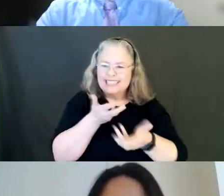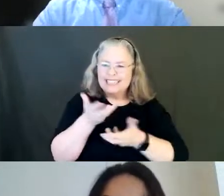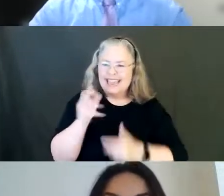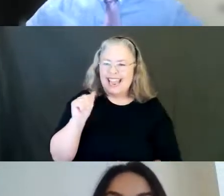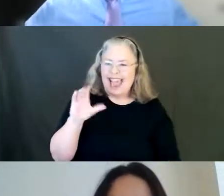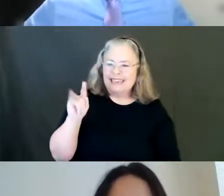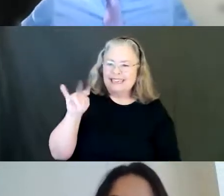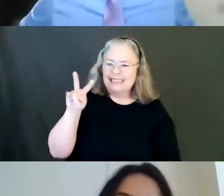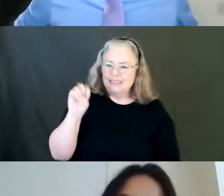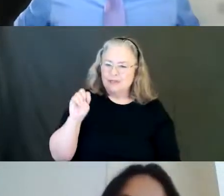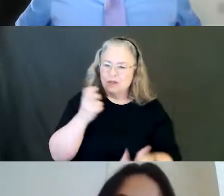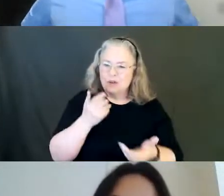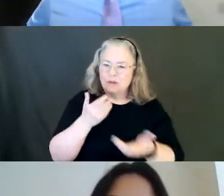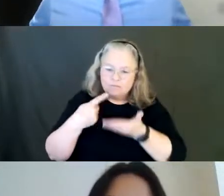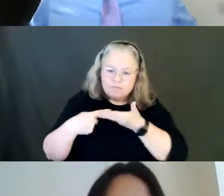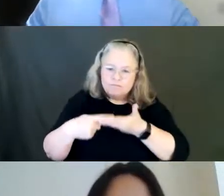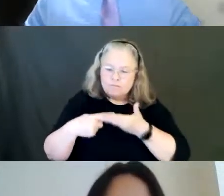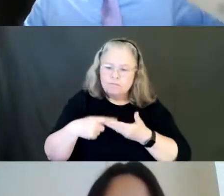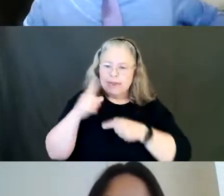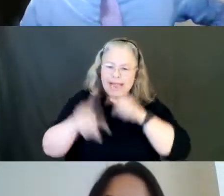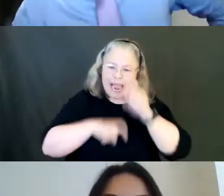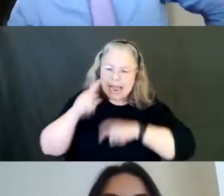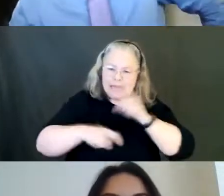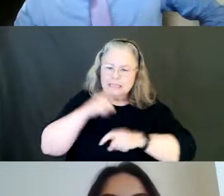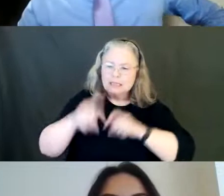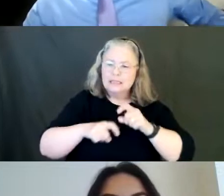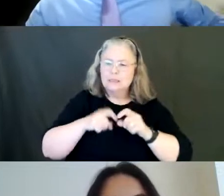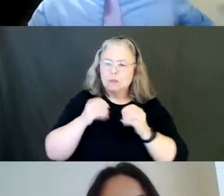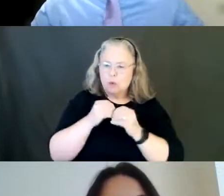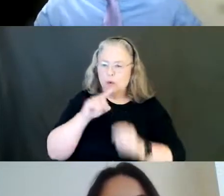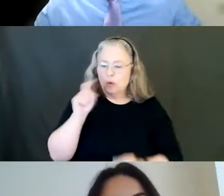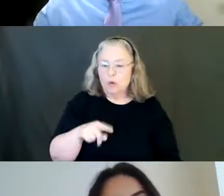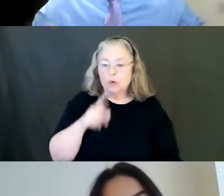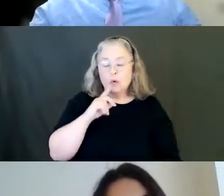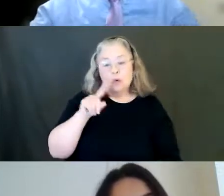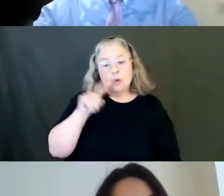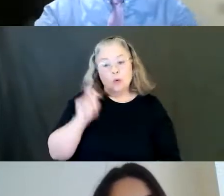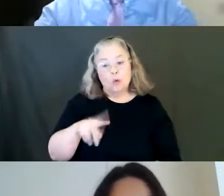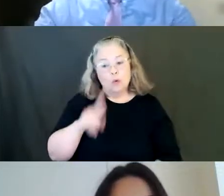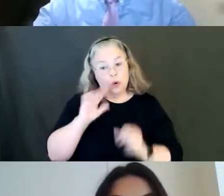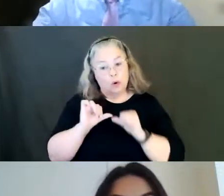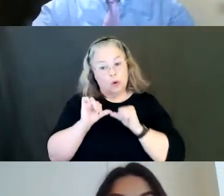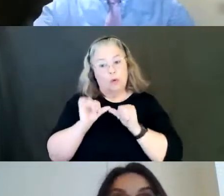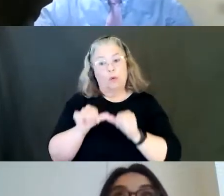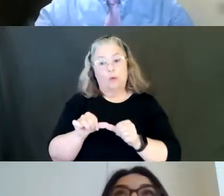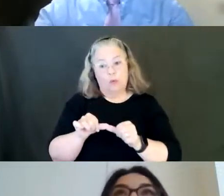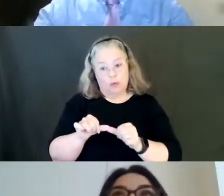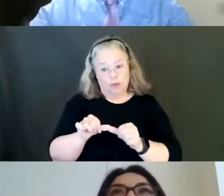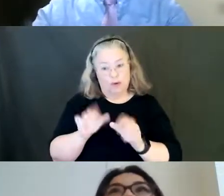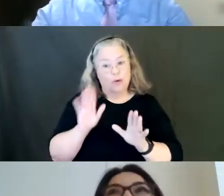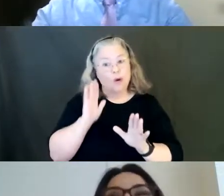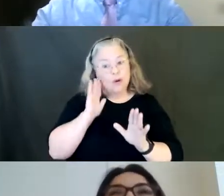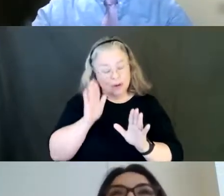we're moving into and asking more questions about. Now, for the questions that we'll be continuing to we